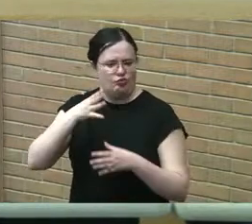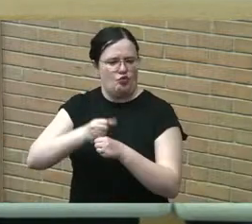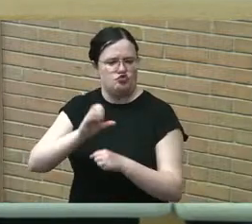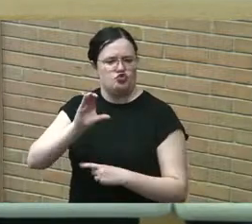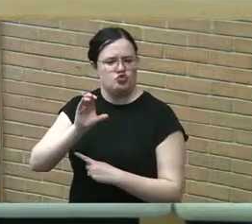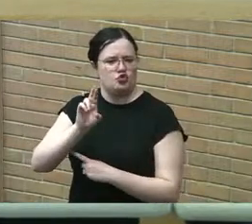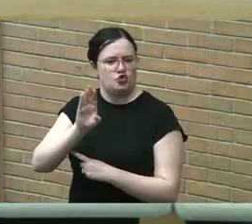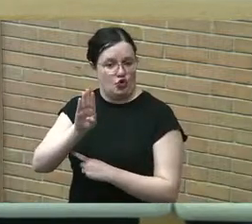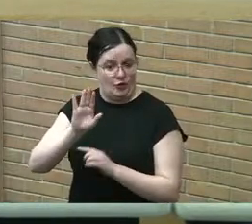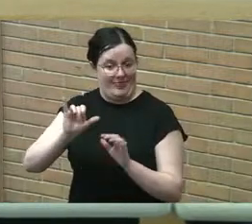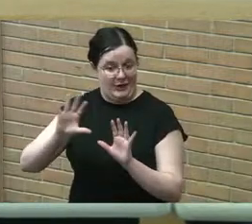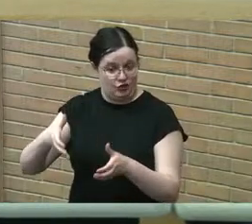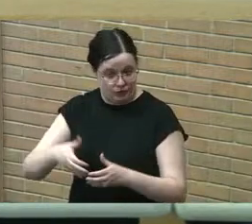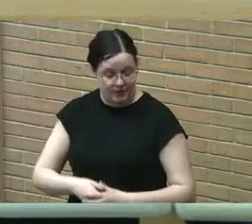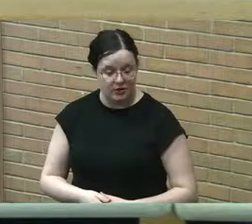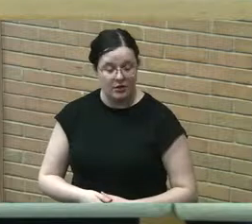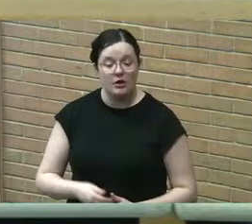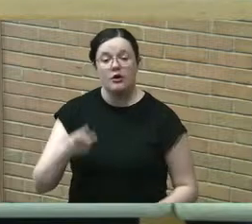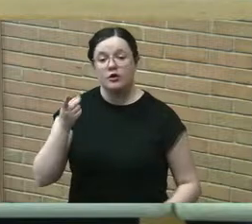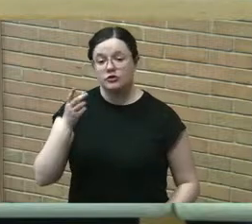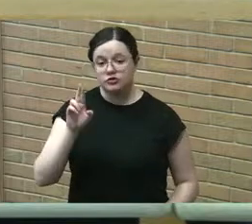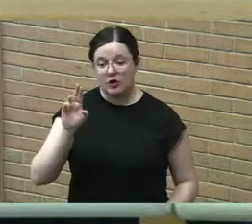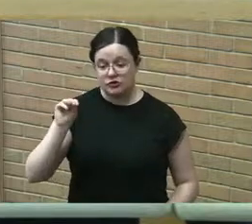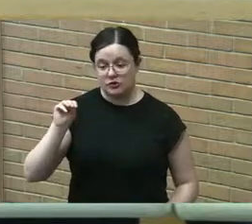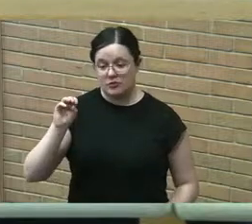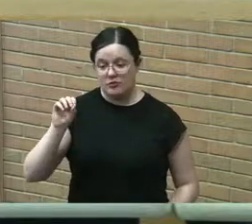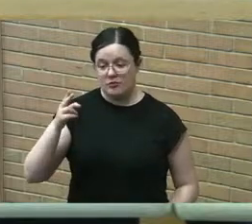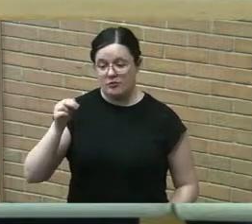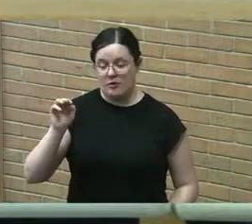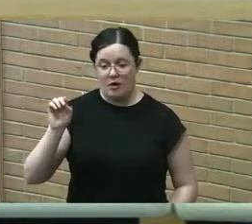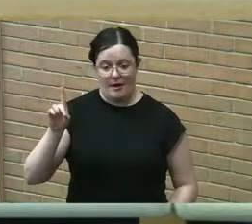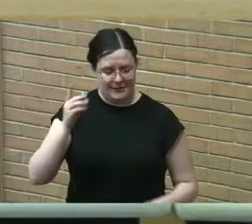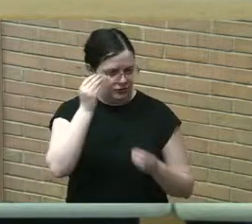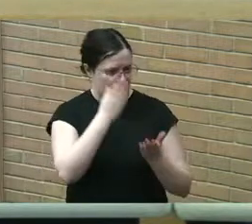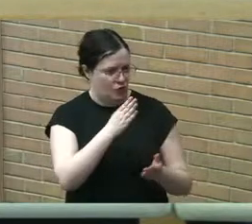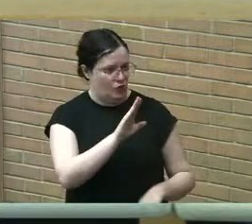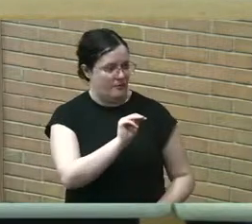Dr. Muhammad told Monica that he had never